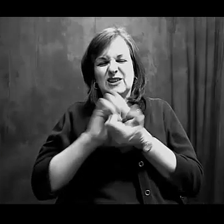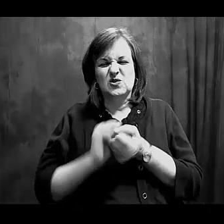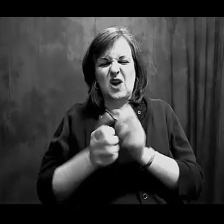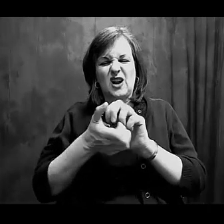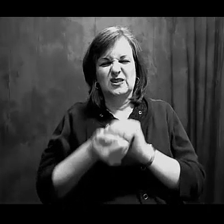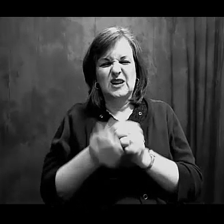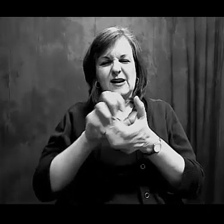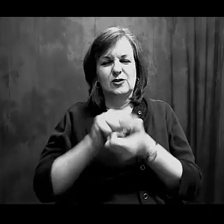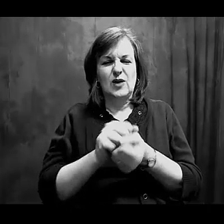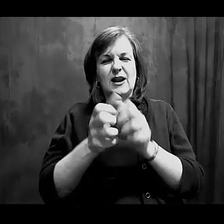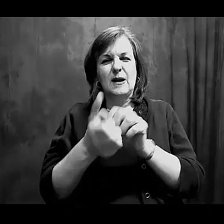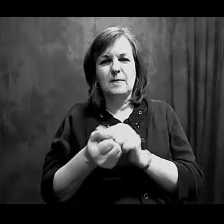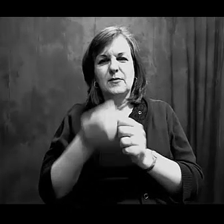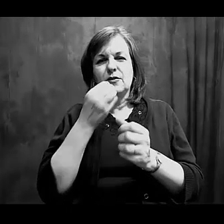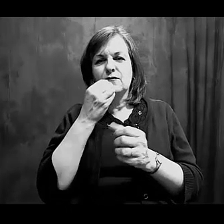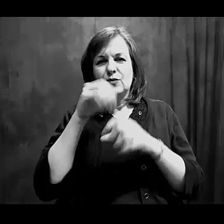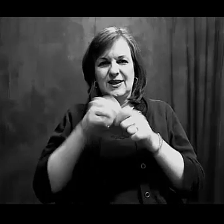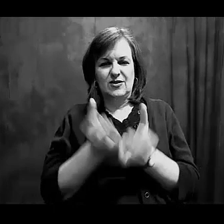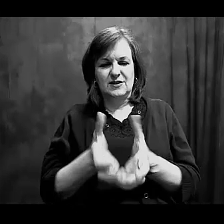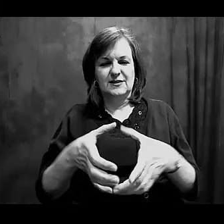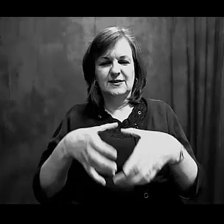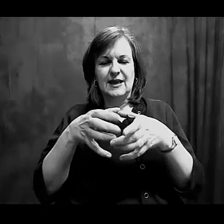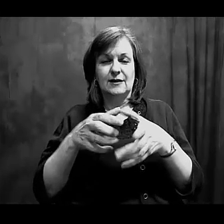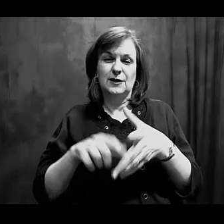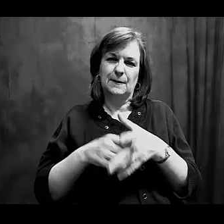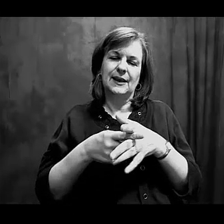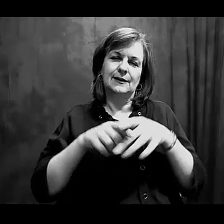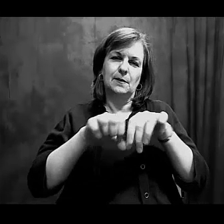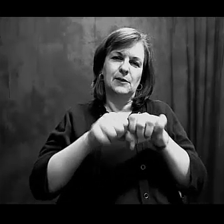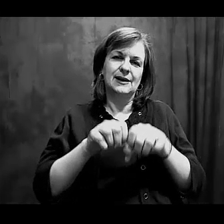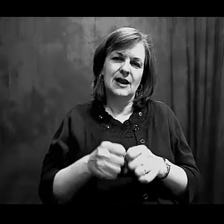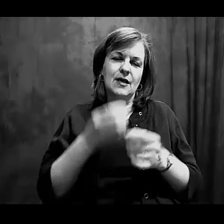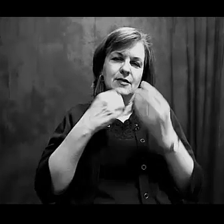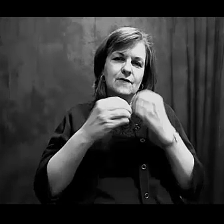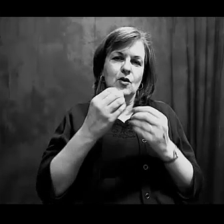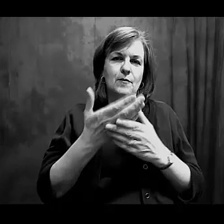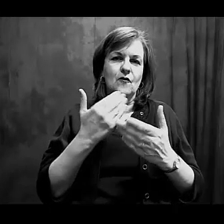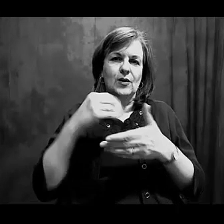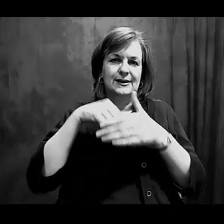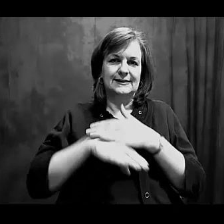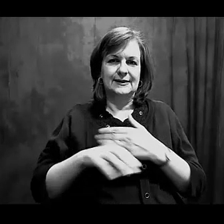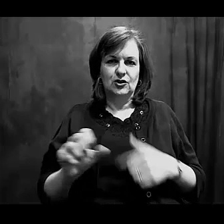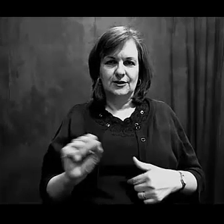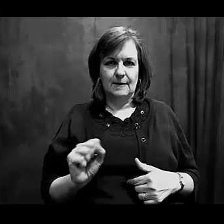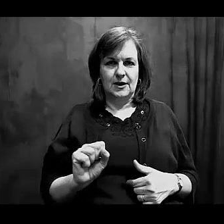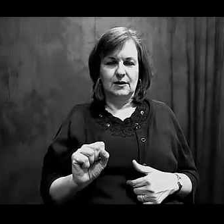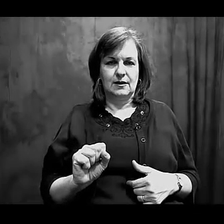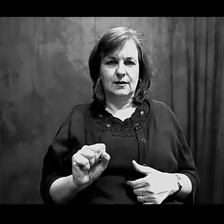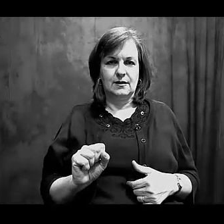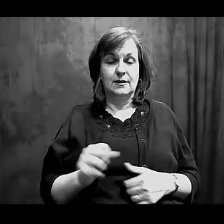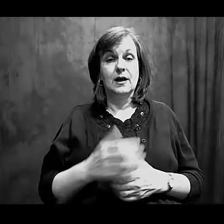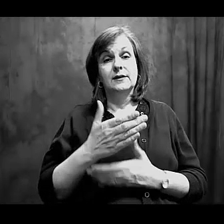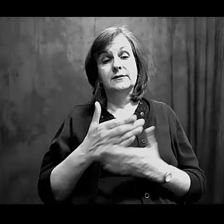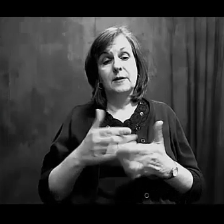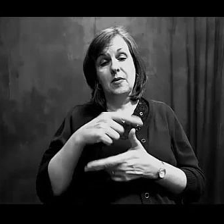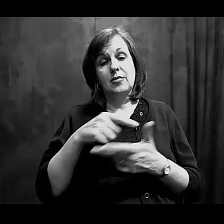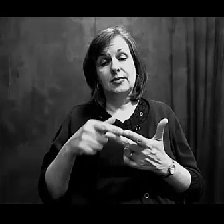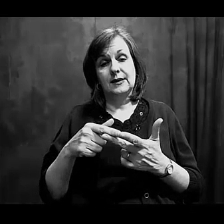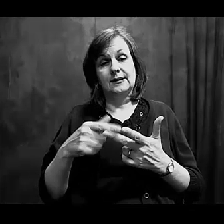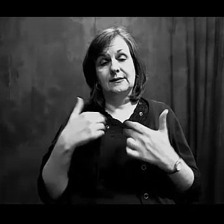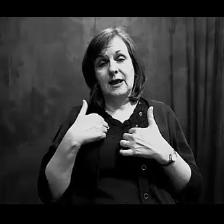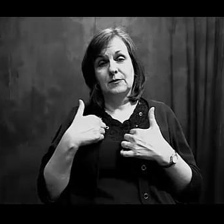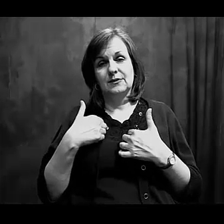So it's going to grind up the food or begin grinding up the food before it gets into the stomach, because for some of